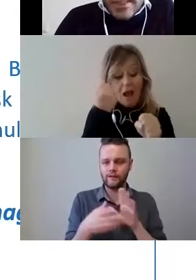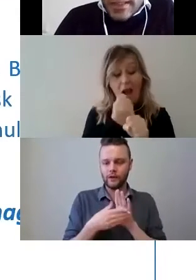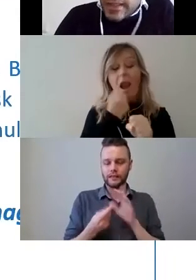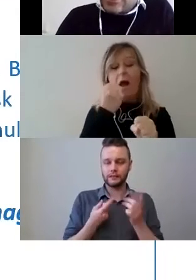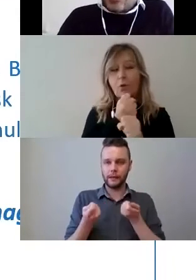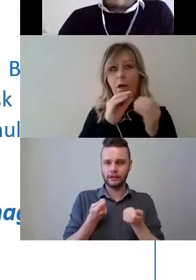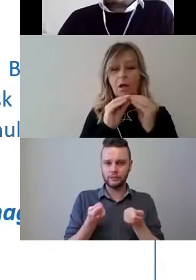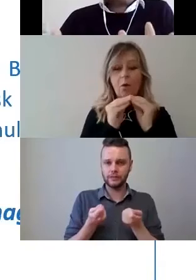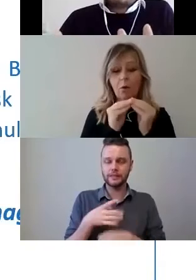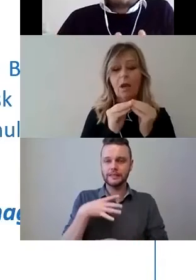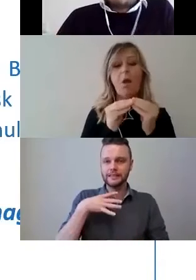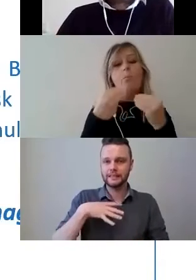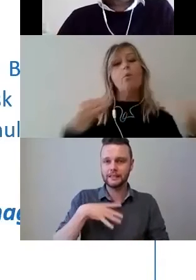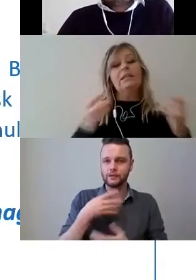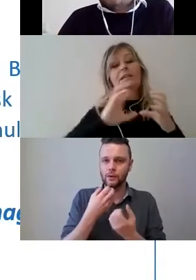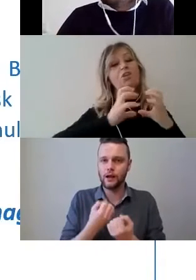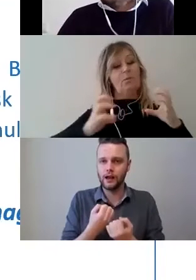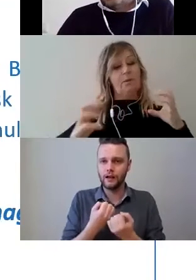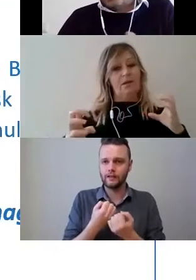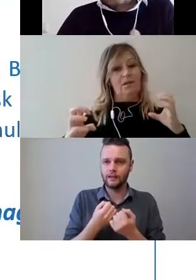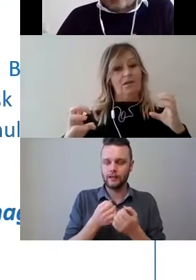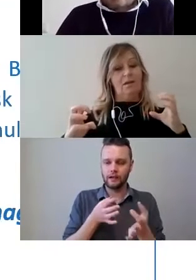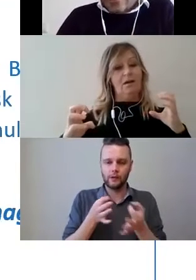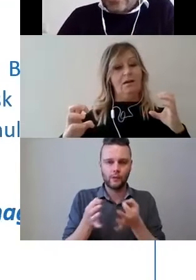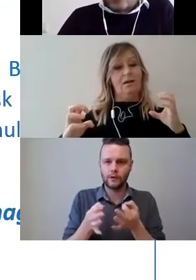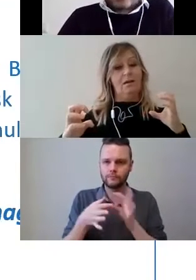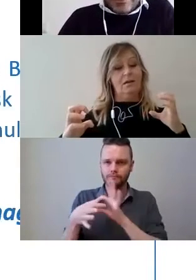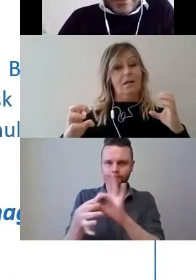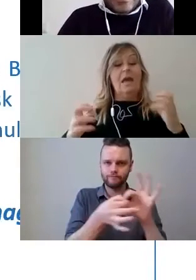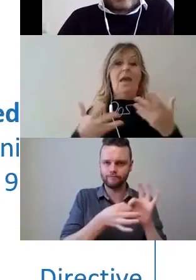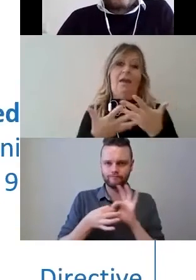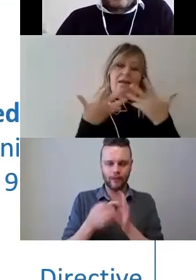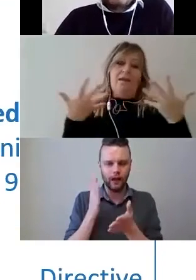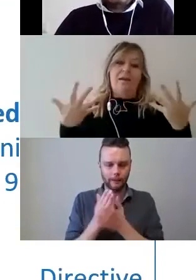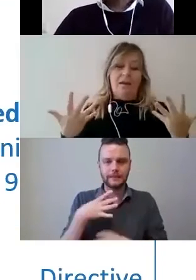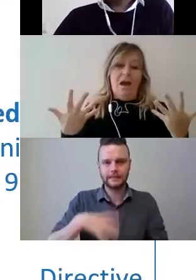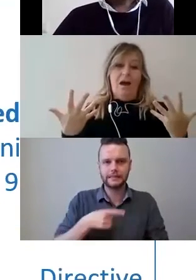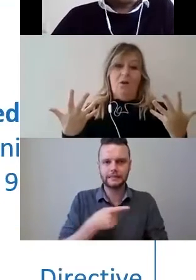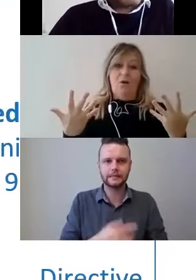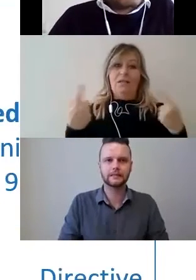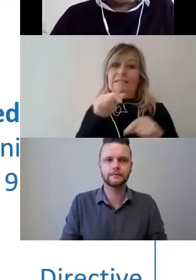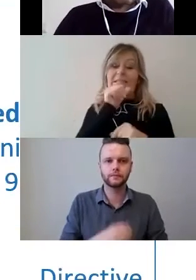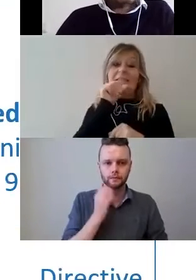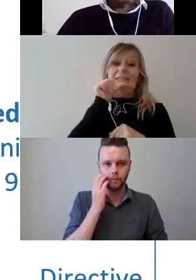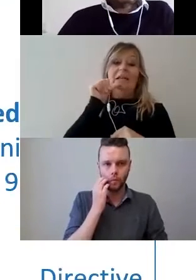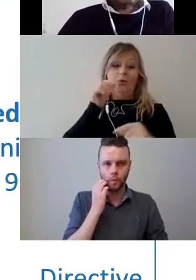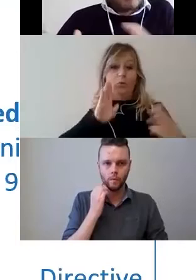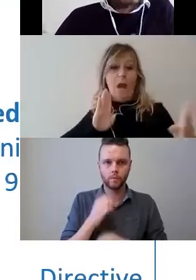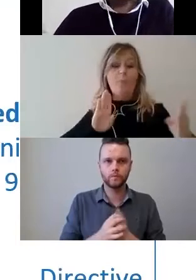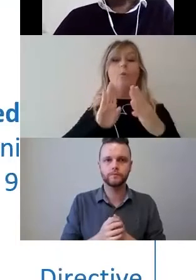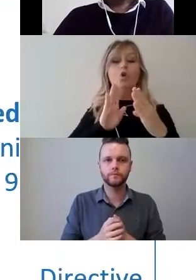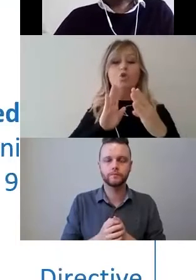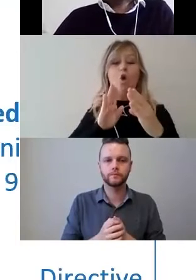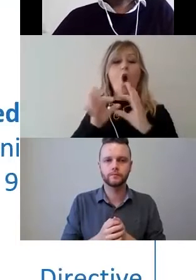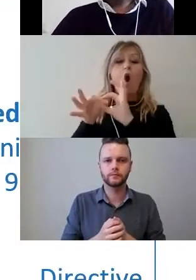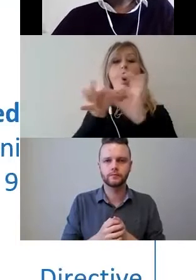it needs to have an approach that is definitely coordinated. In the Italian context, we see, I'm going a little